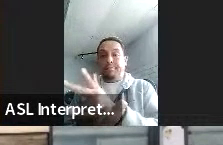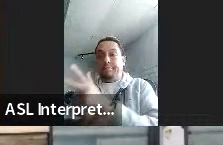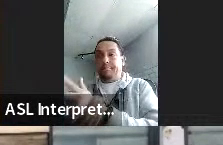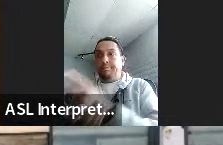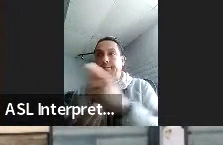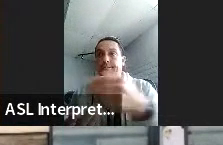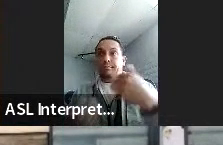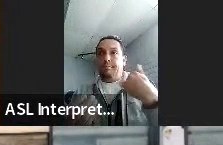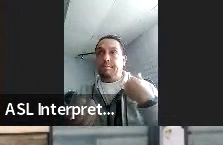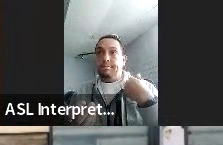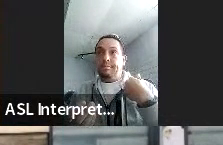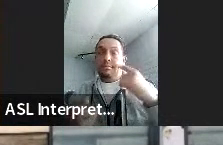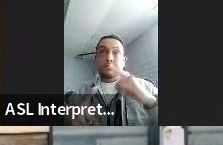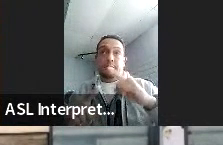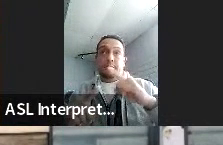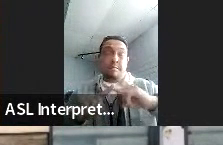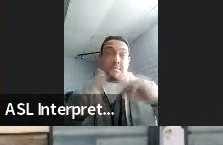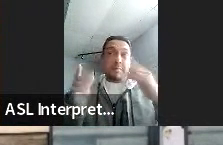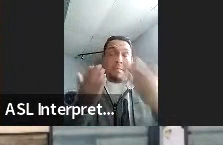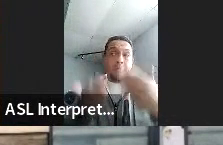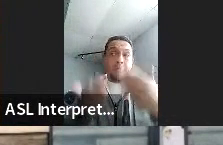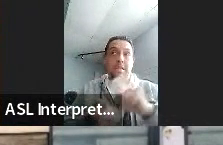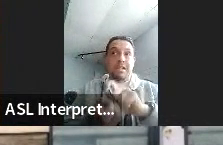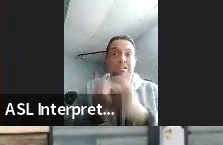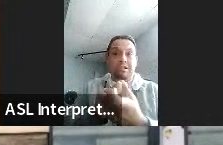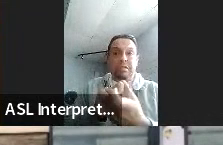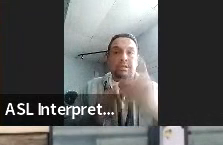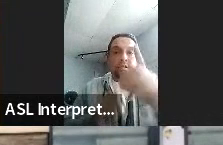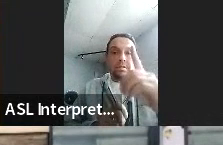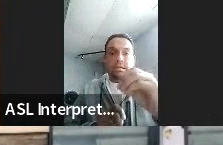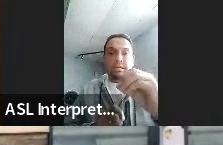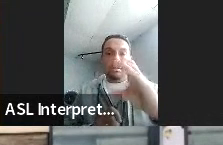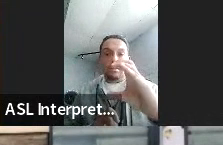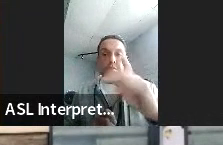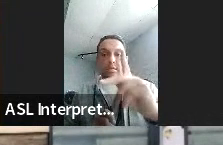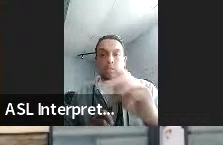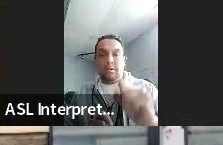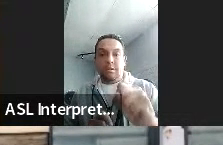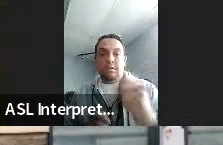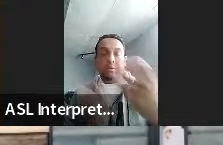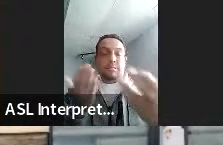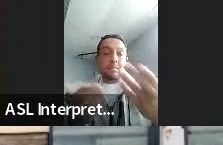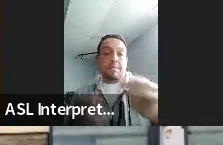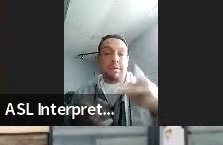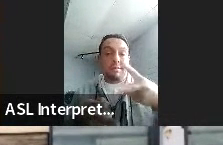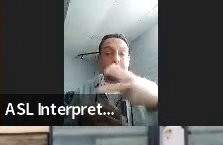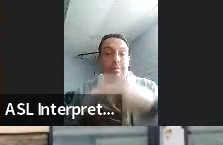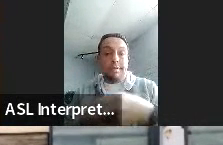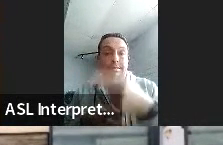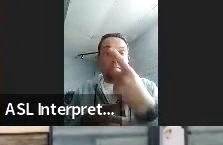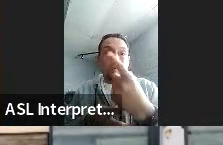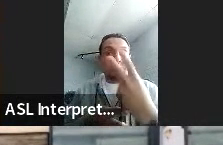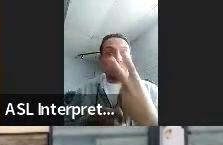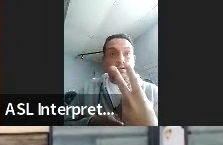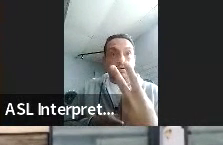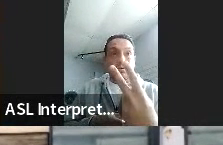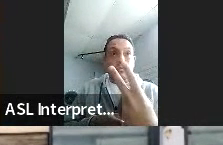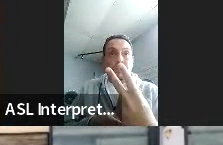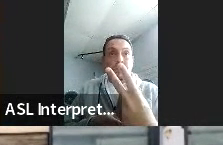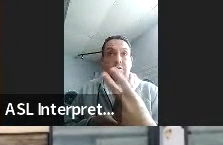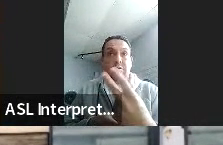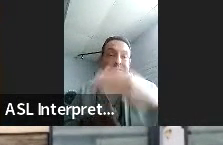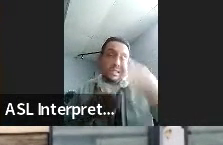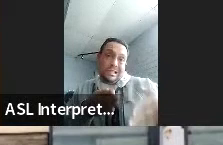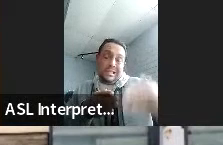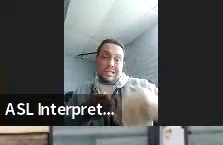docks, requiring this prospective tenant to have to cut an additional loading dock or two into the side of the building just to be able to occupy a